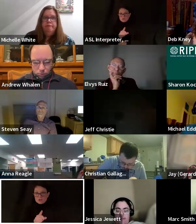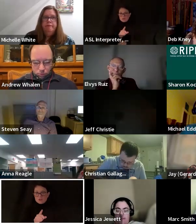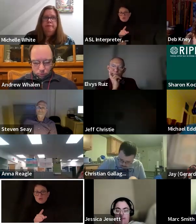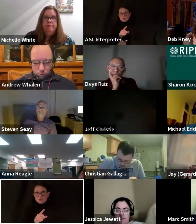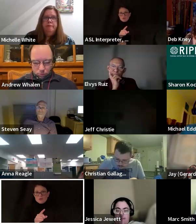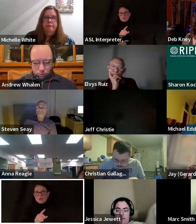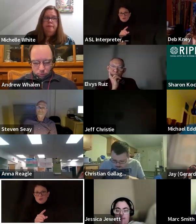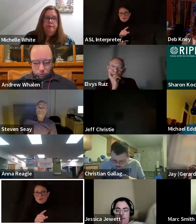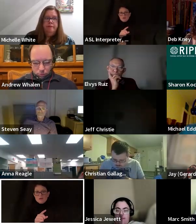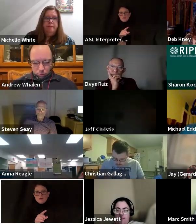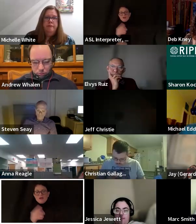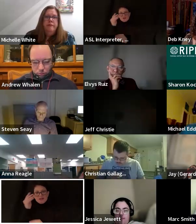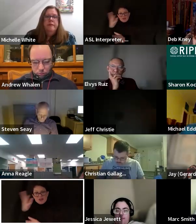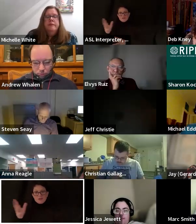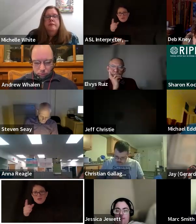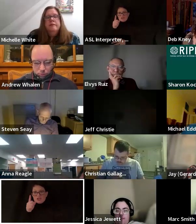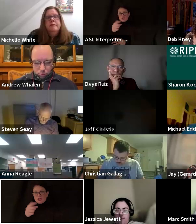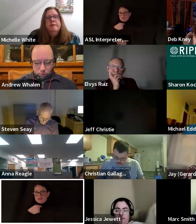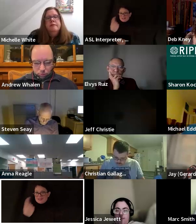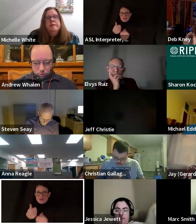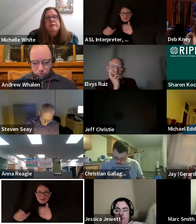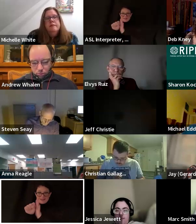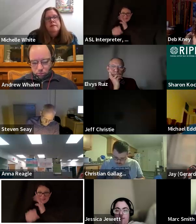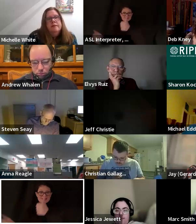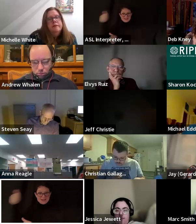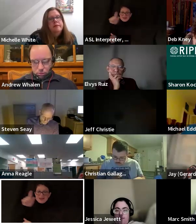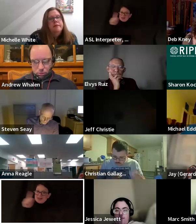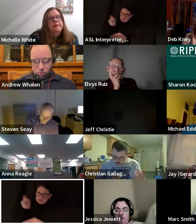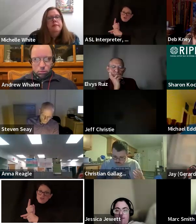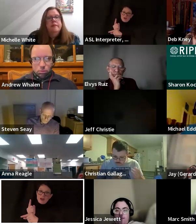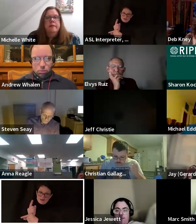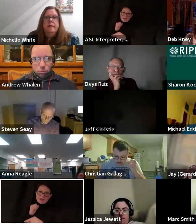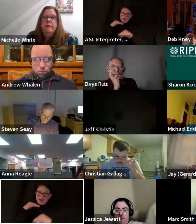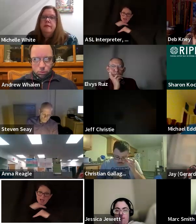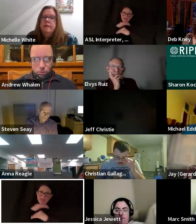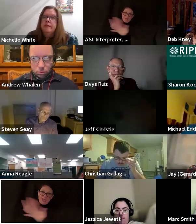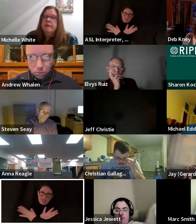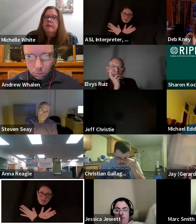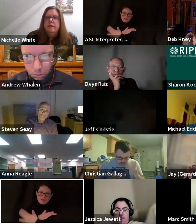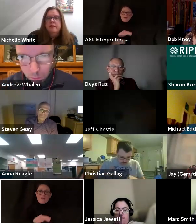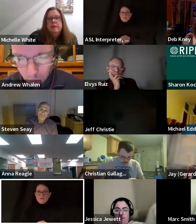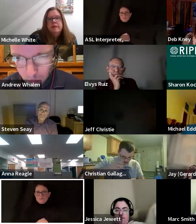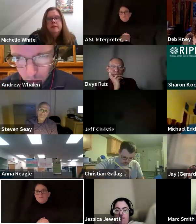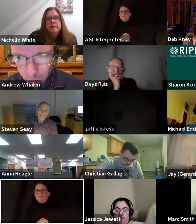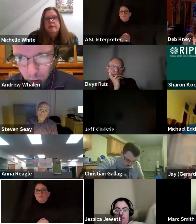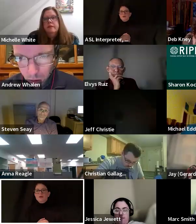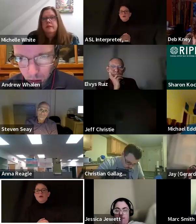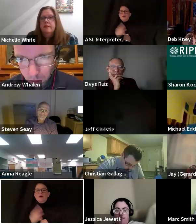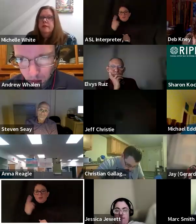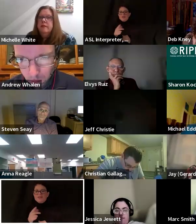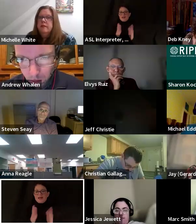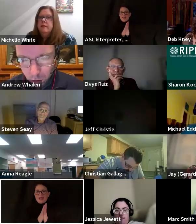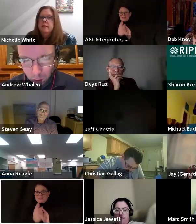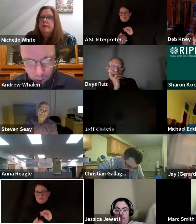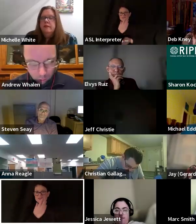that the information that you're giving to the state is accurate. Well, and that's why I have them send it to